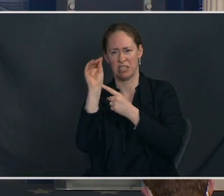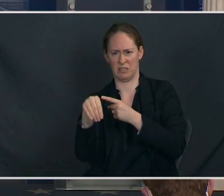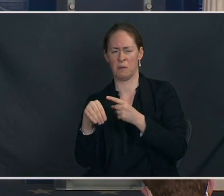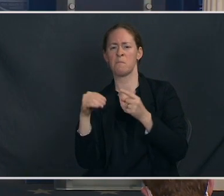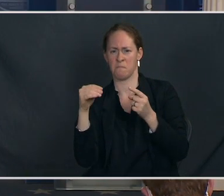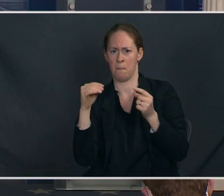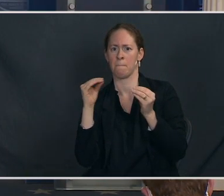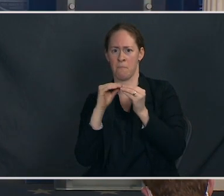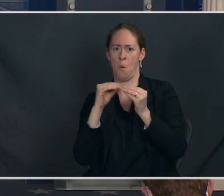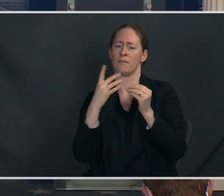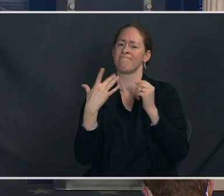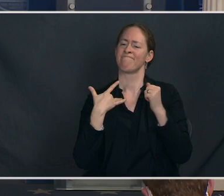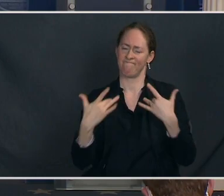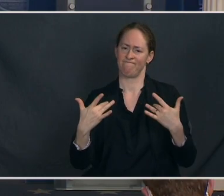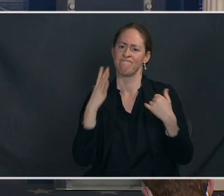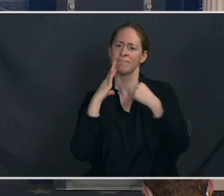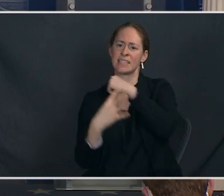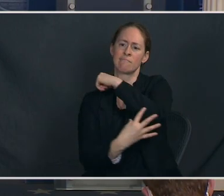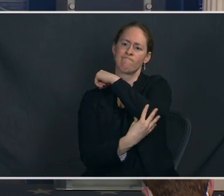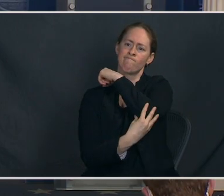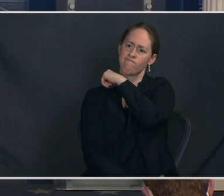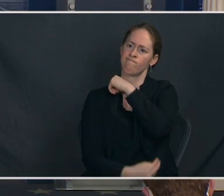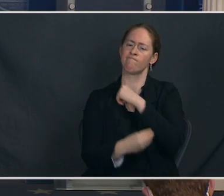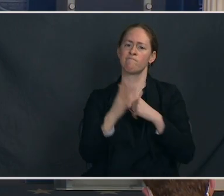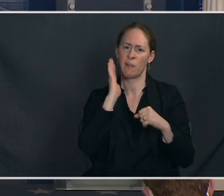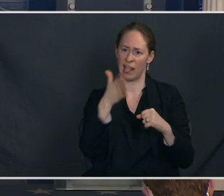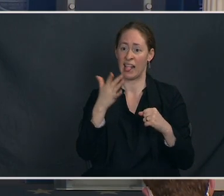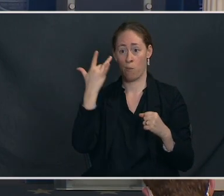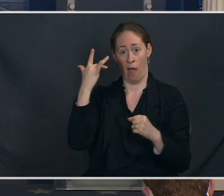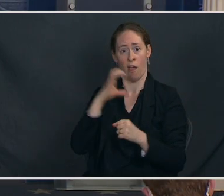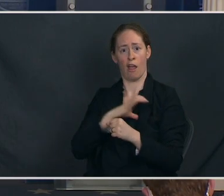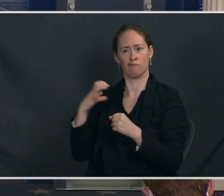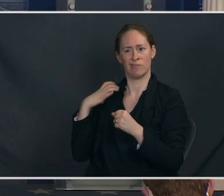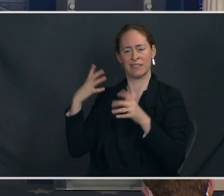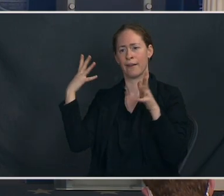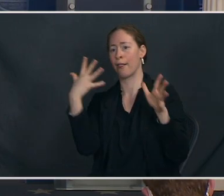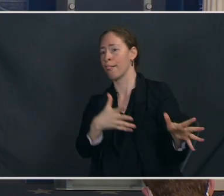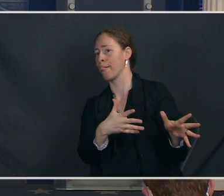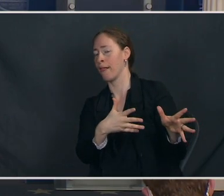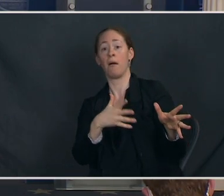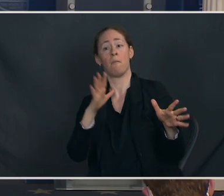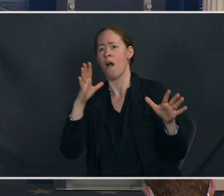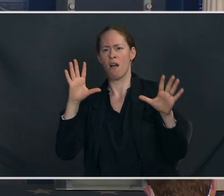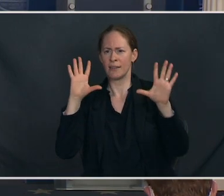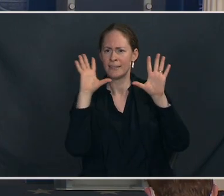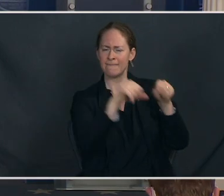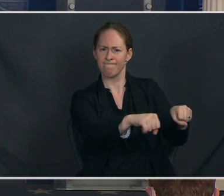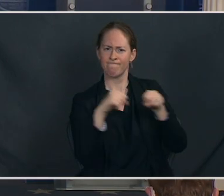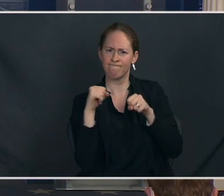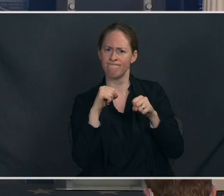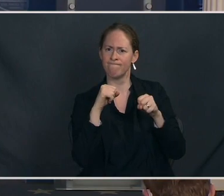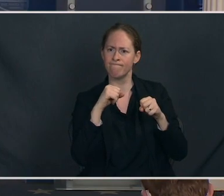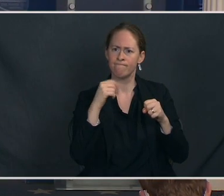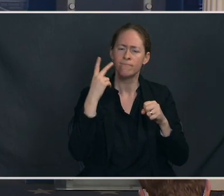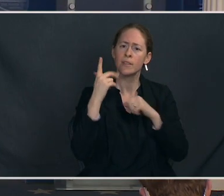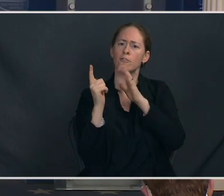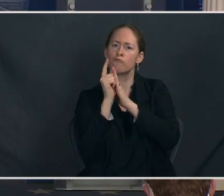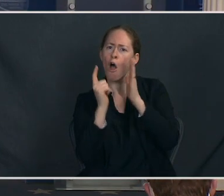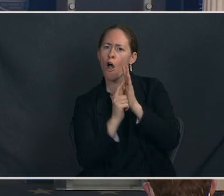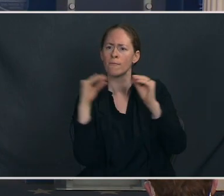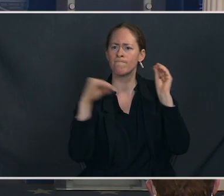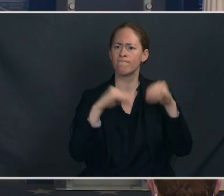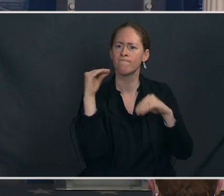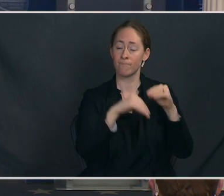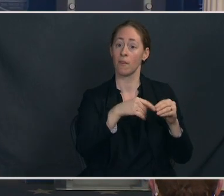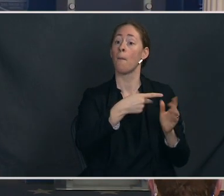on the American Rescue Plan. But if enacted, the poverty rate would fall by over one-third, and